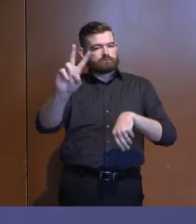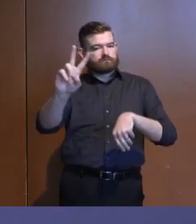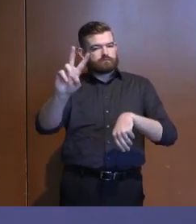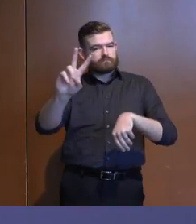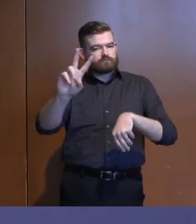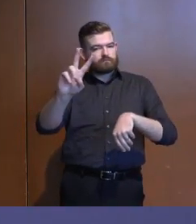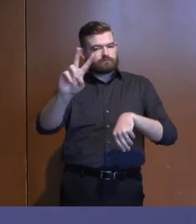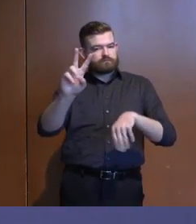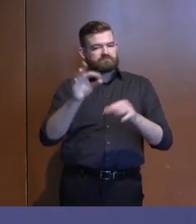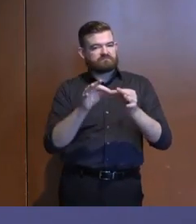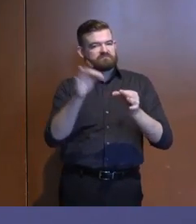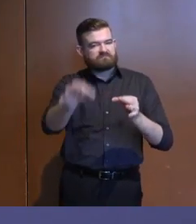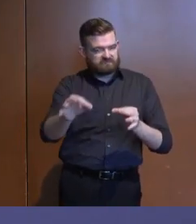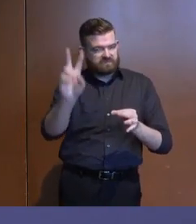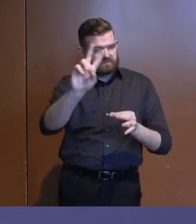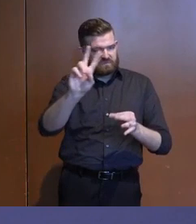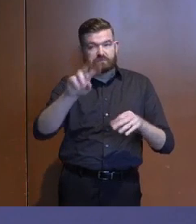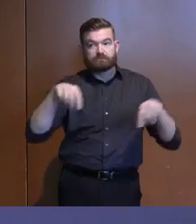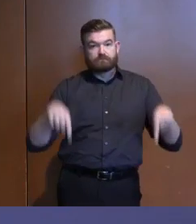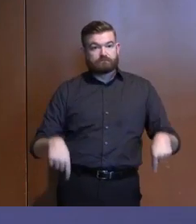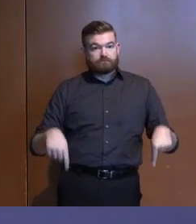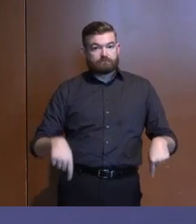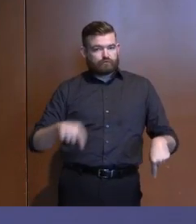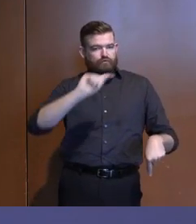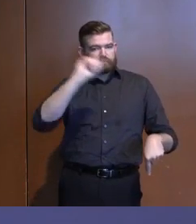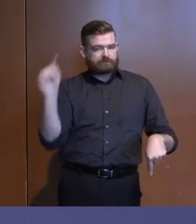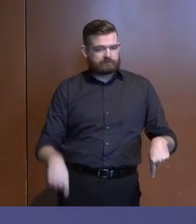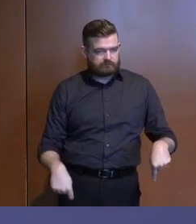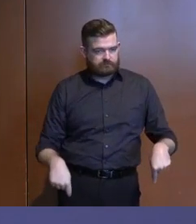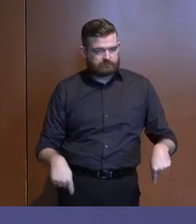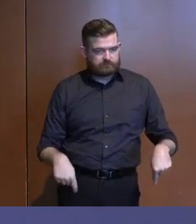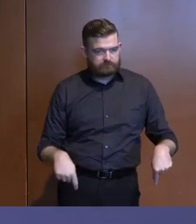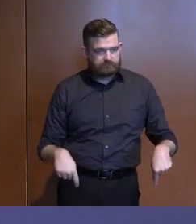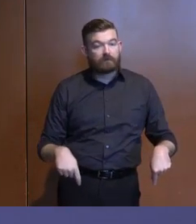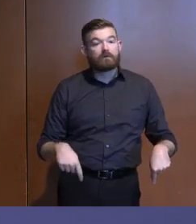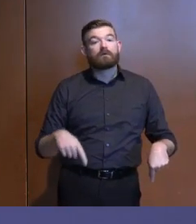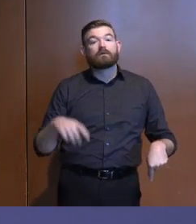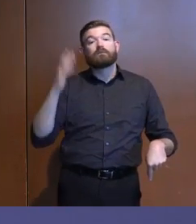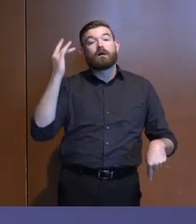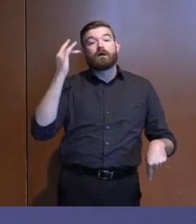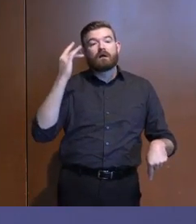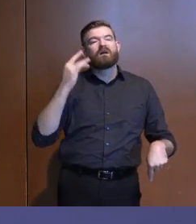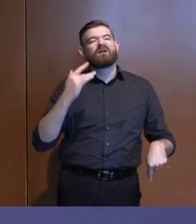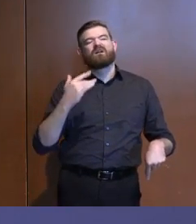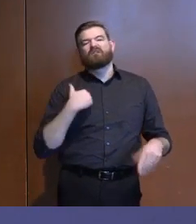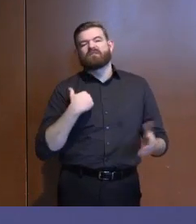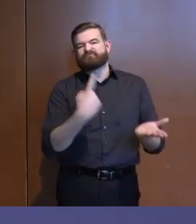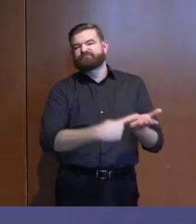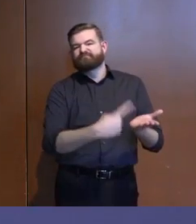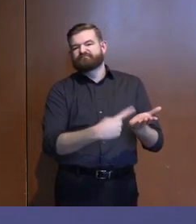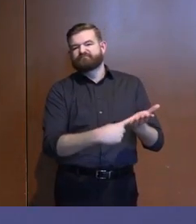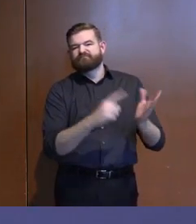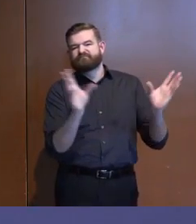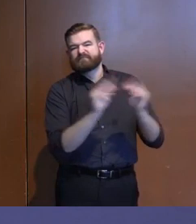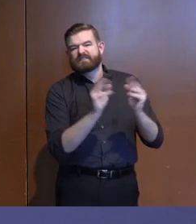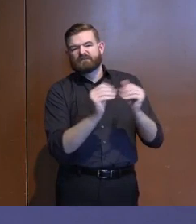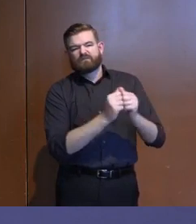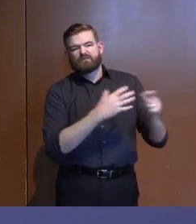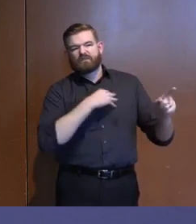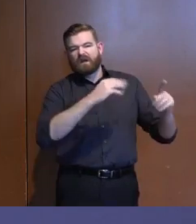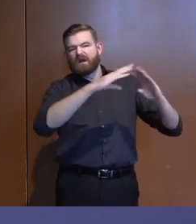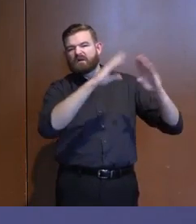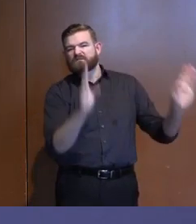Memorial, because we've got a VTC with the White House, which is typically on Mondays. In this case, I think it's at 11:30, so 2